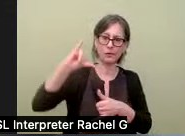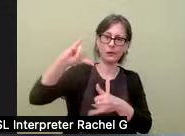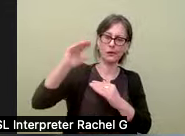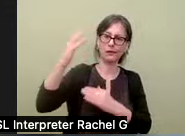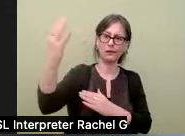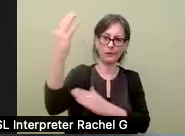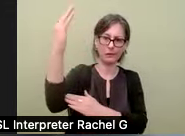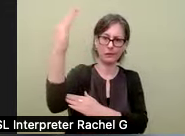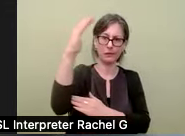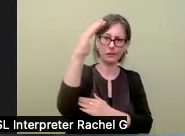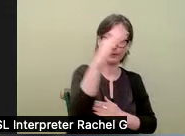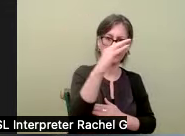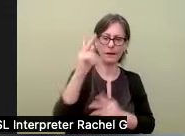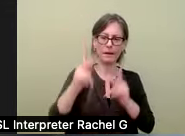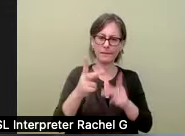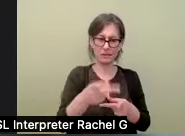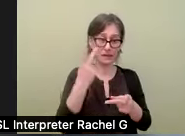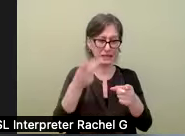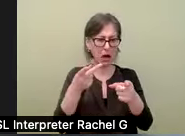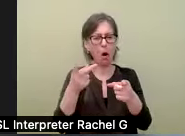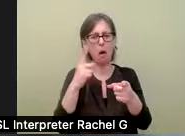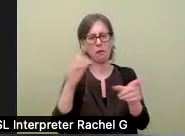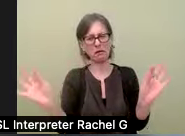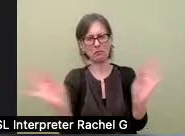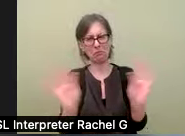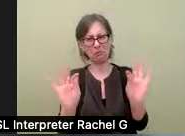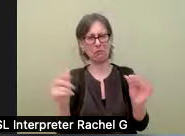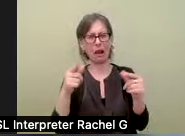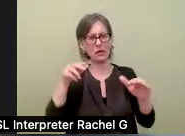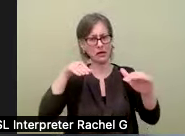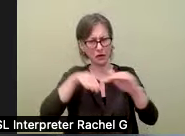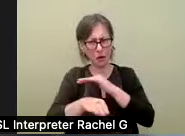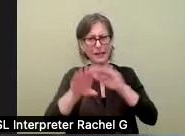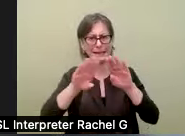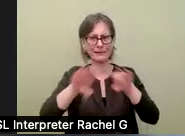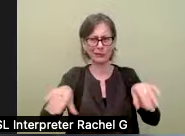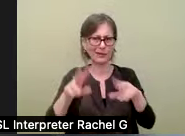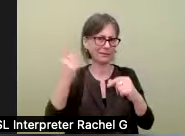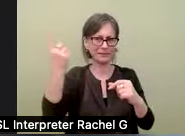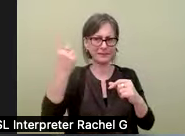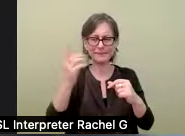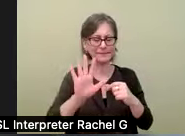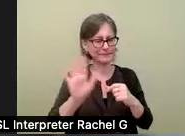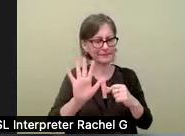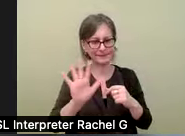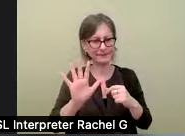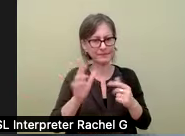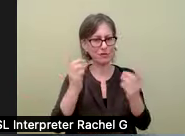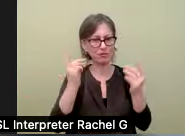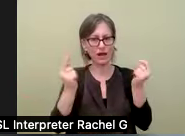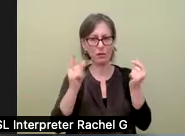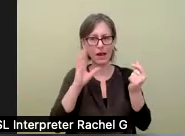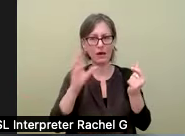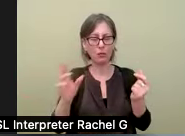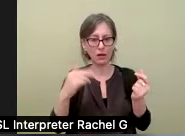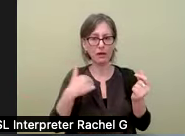this and don't think that there's a hazard, and they attempt to go into the water and immediately find themselves